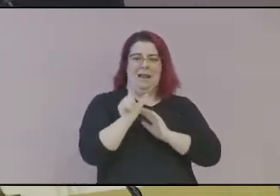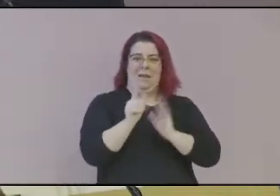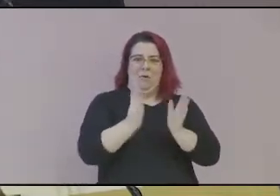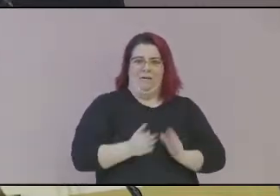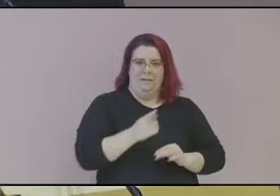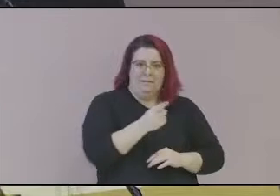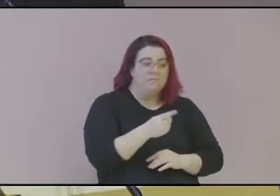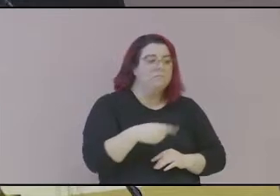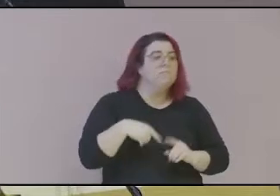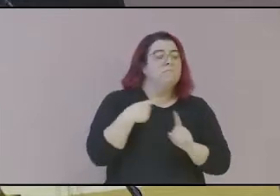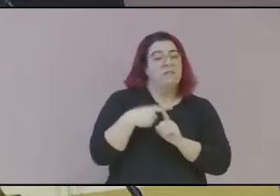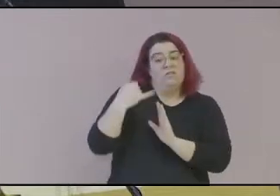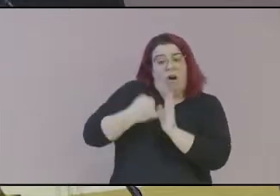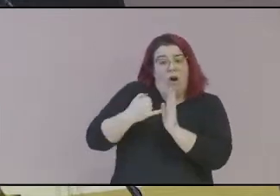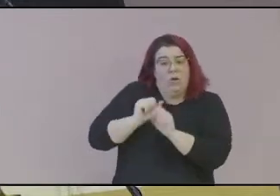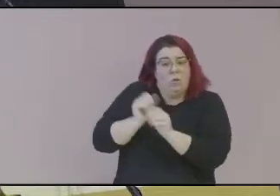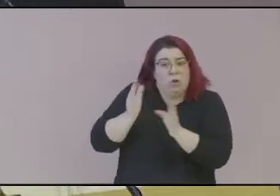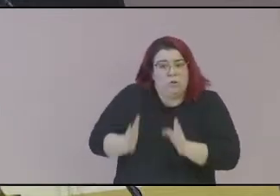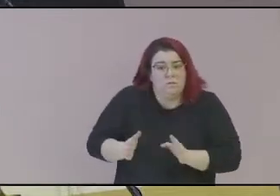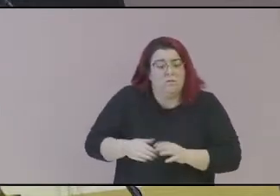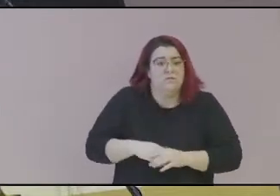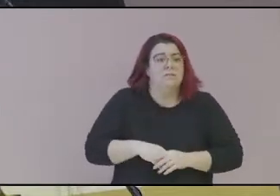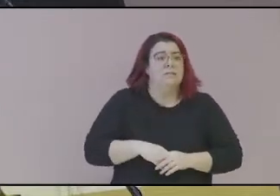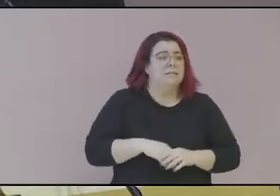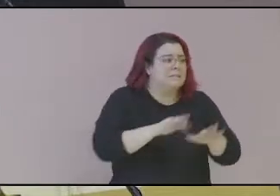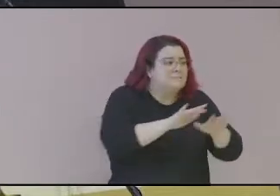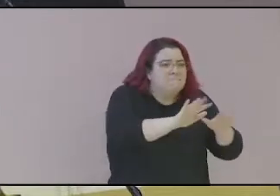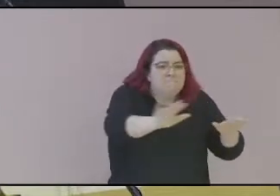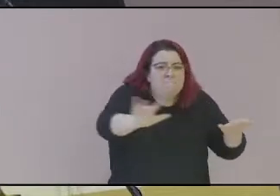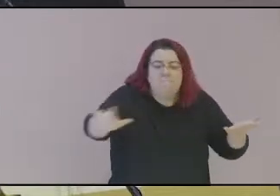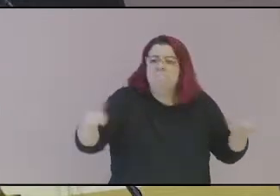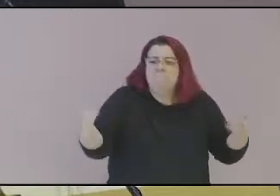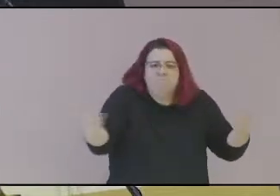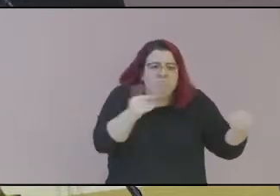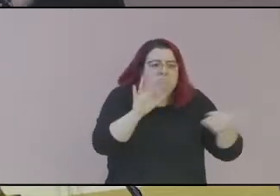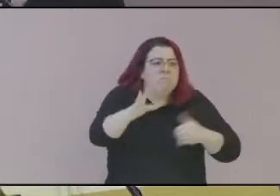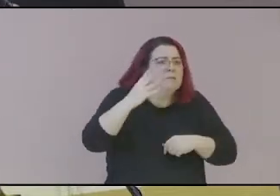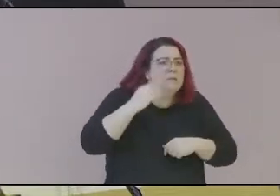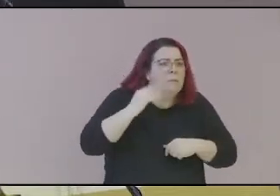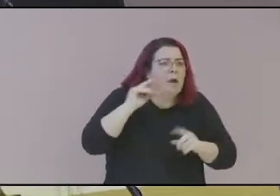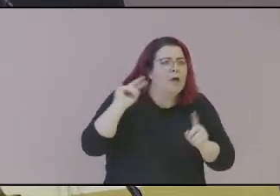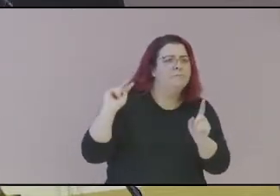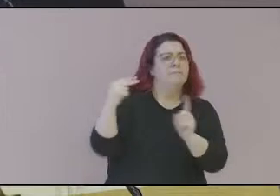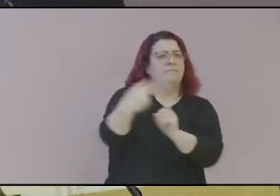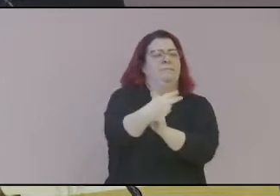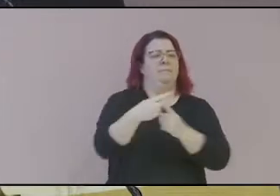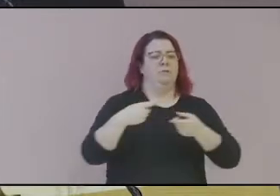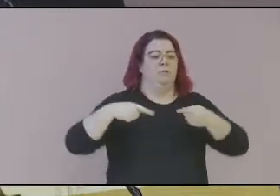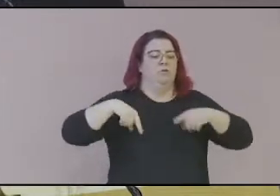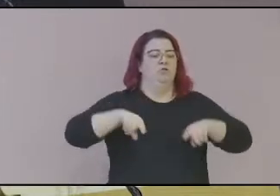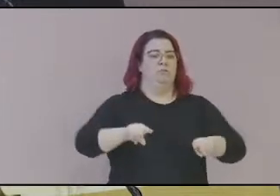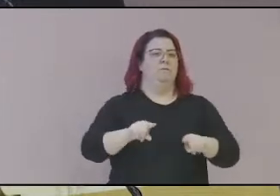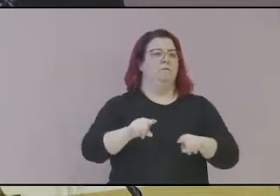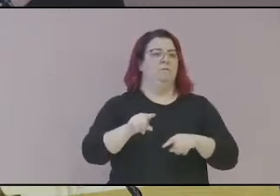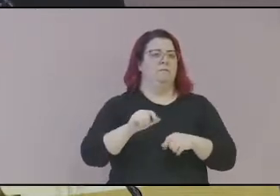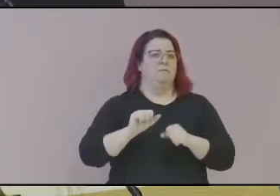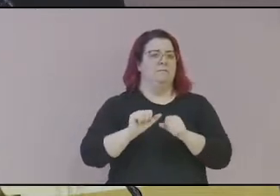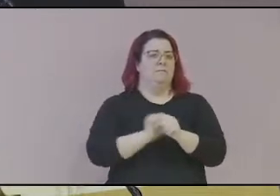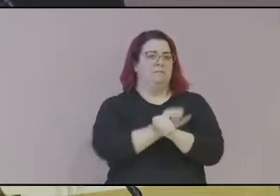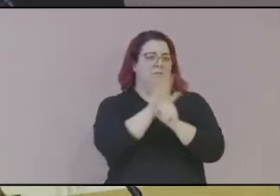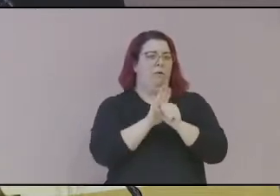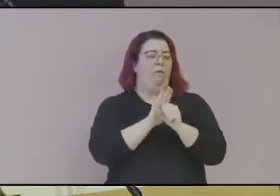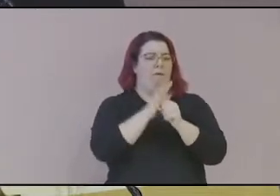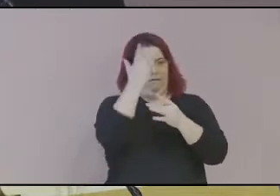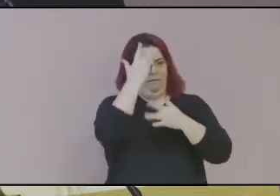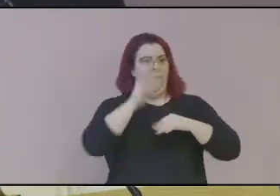arts workers to chronicle the experiences of disabled people in New York City during the COVID-19 pandemic, which is